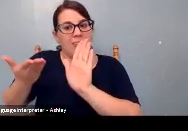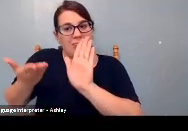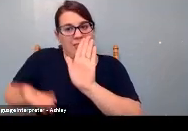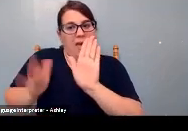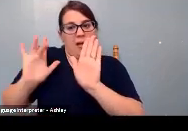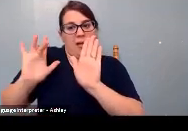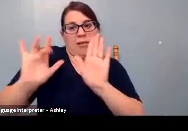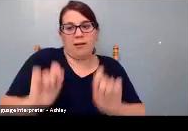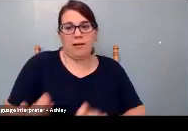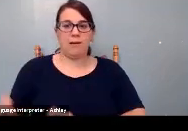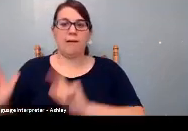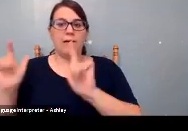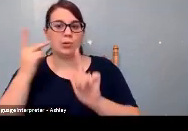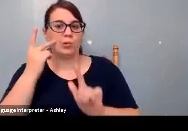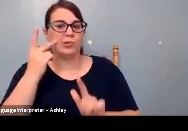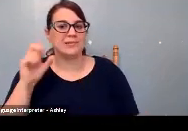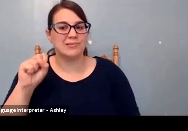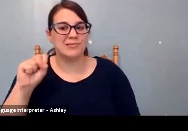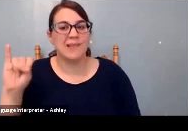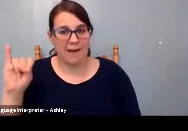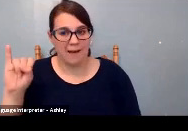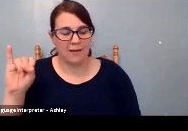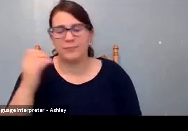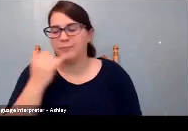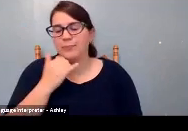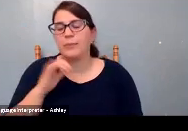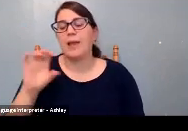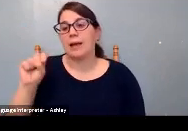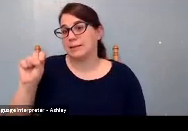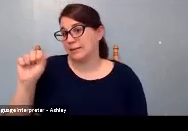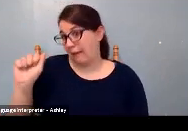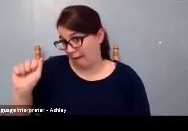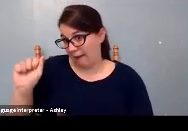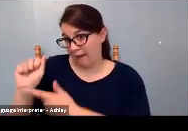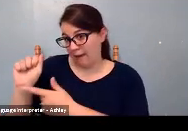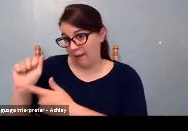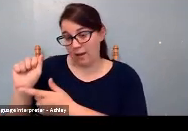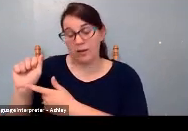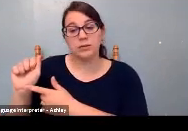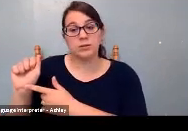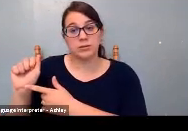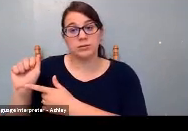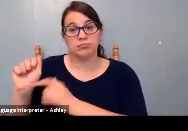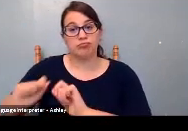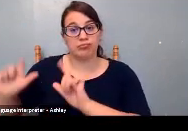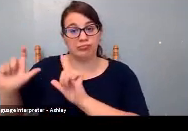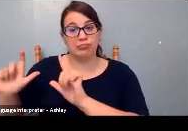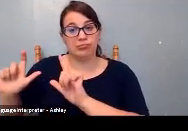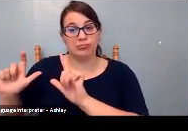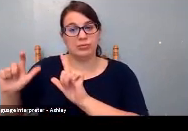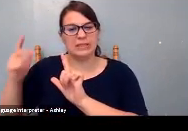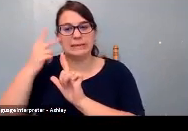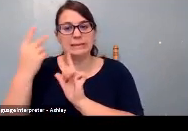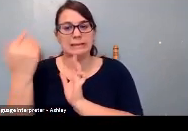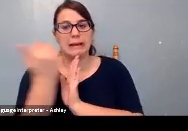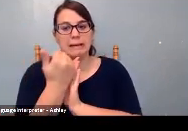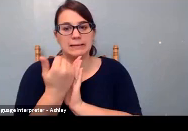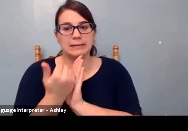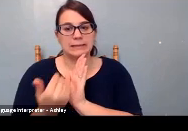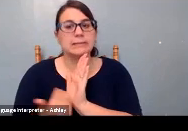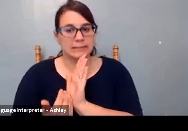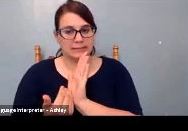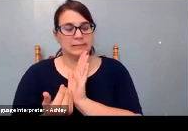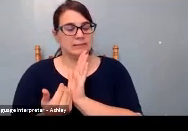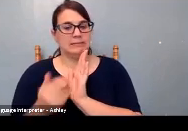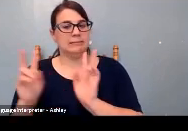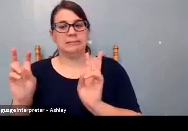you to SSI's website or SSA's website, and it will list out these the list of